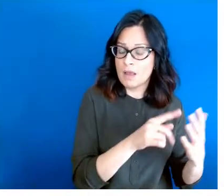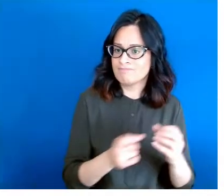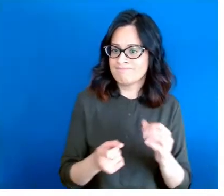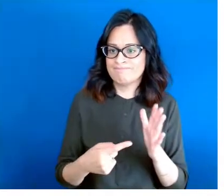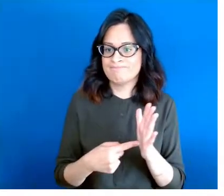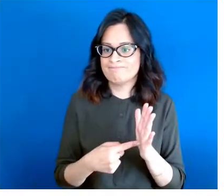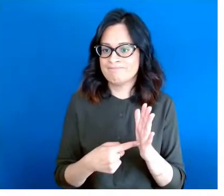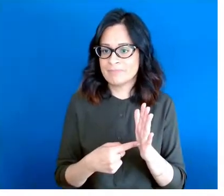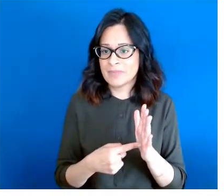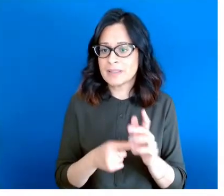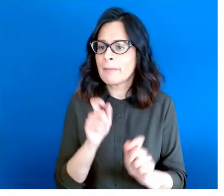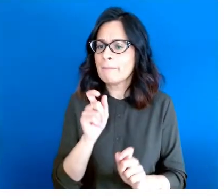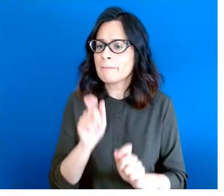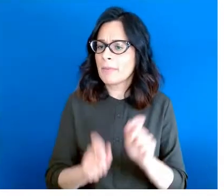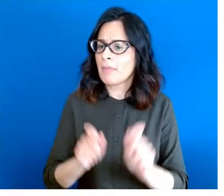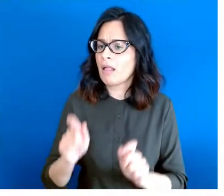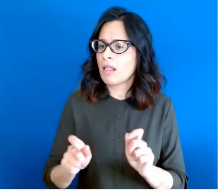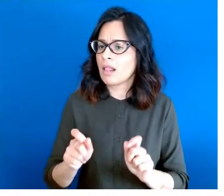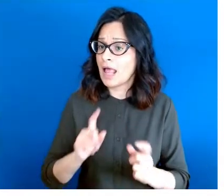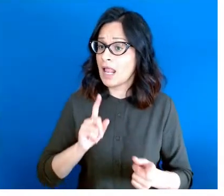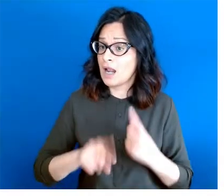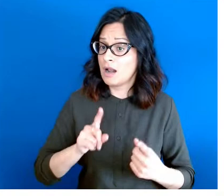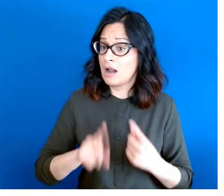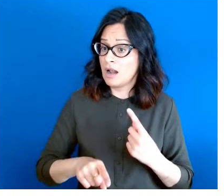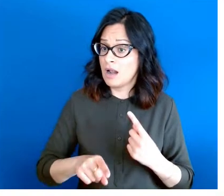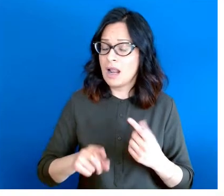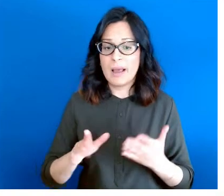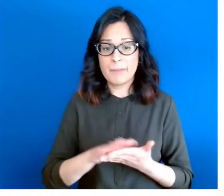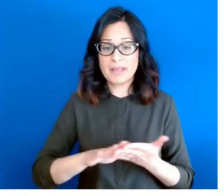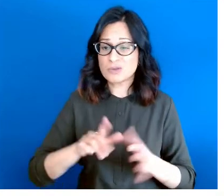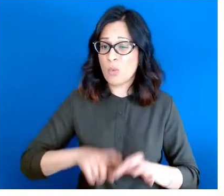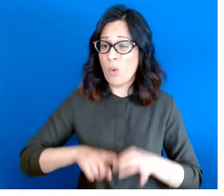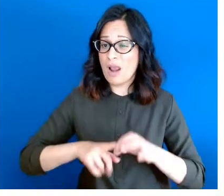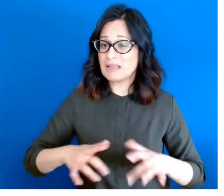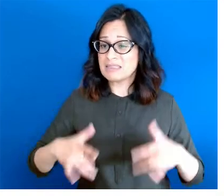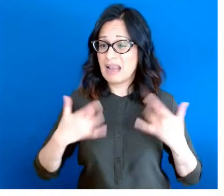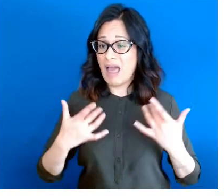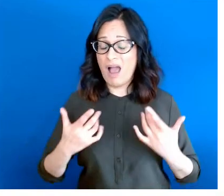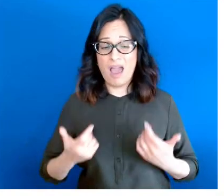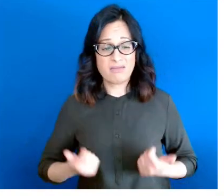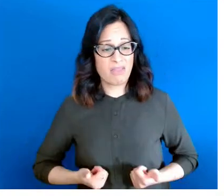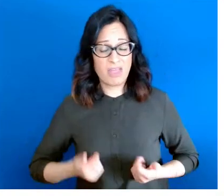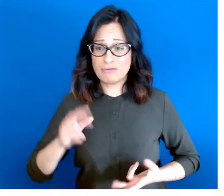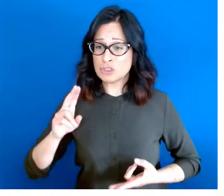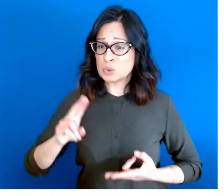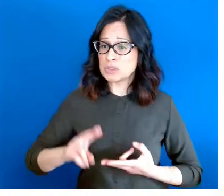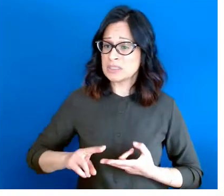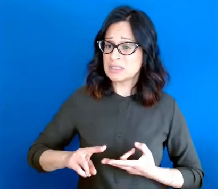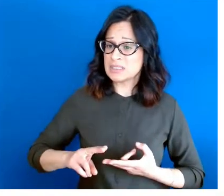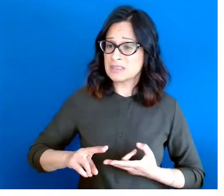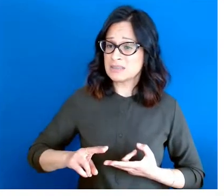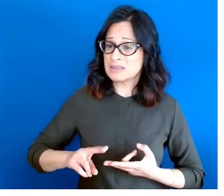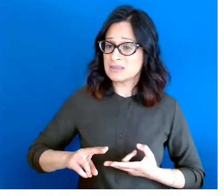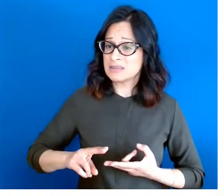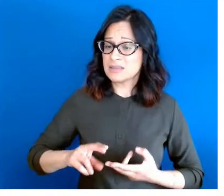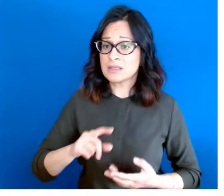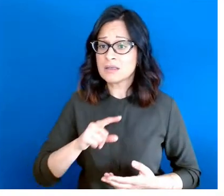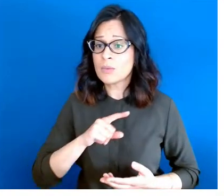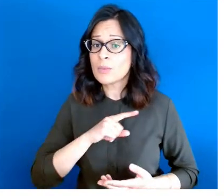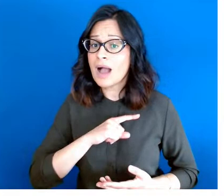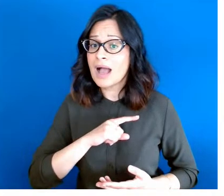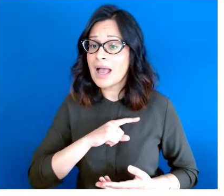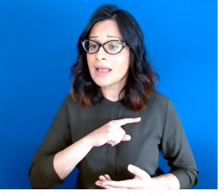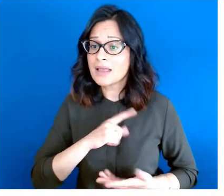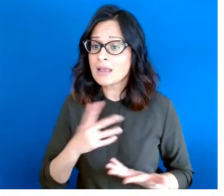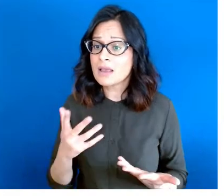up with a reduced quality of life, and it is lower than the reduction, than the quality